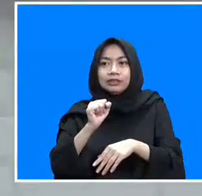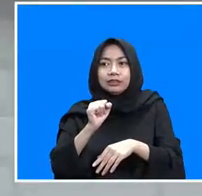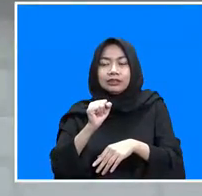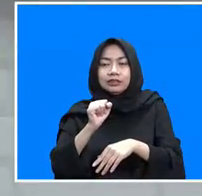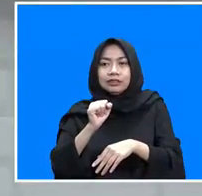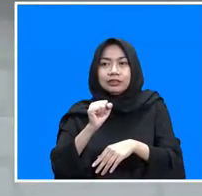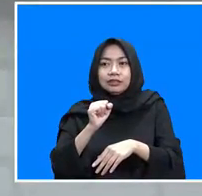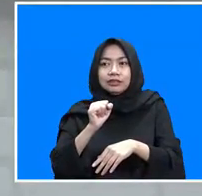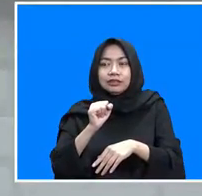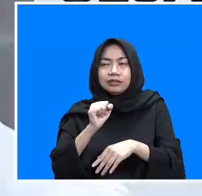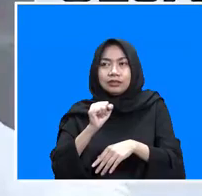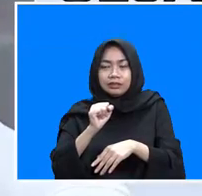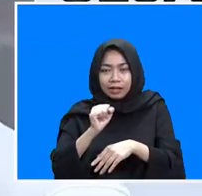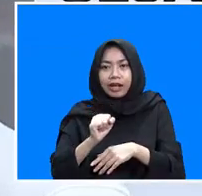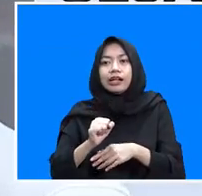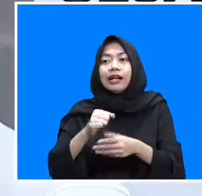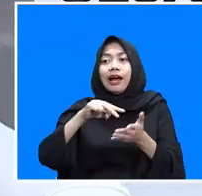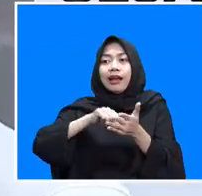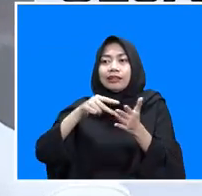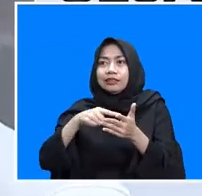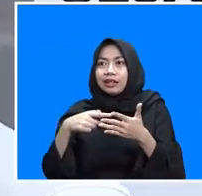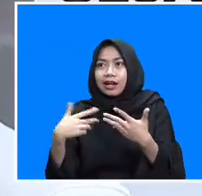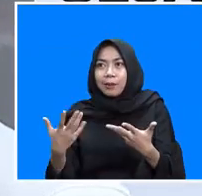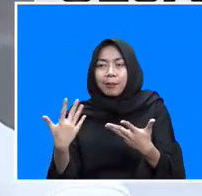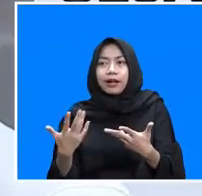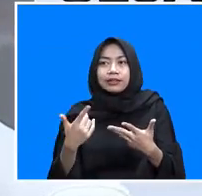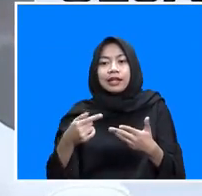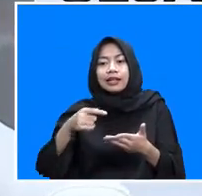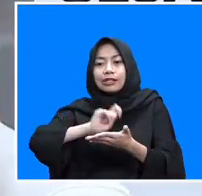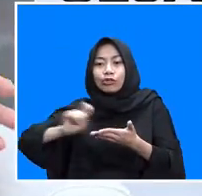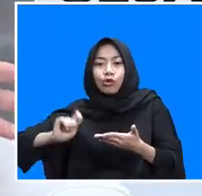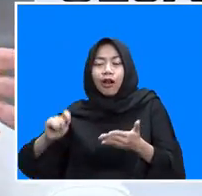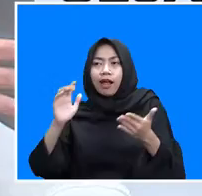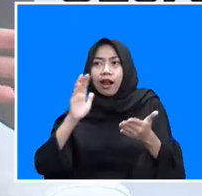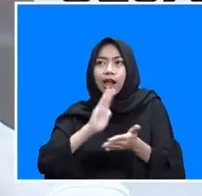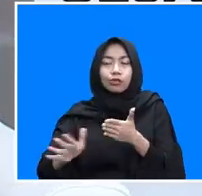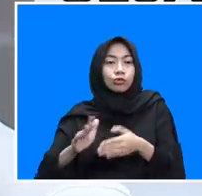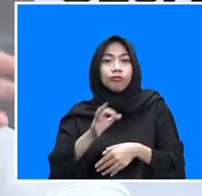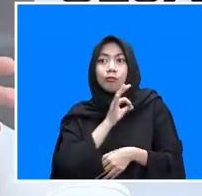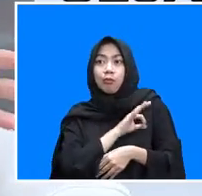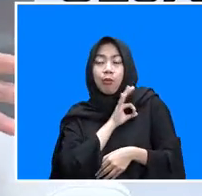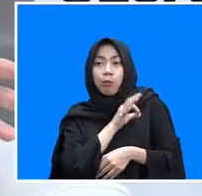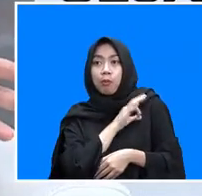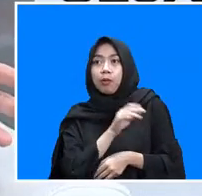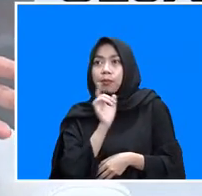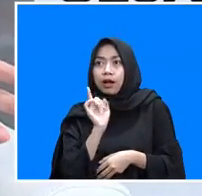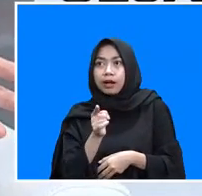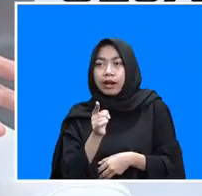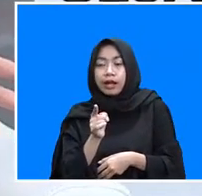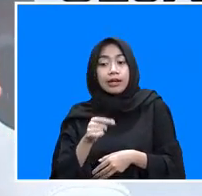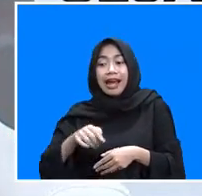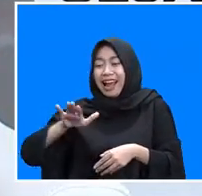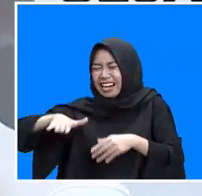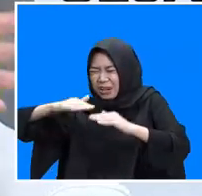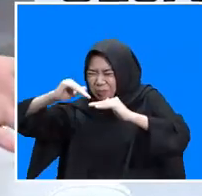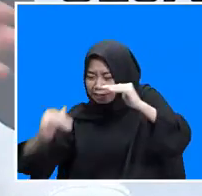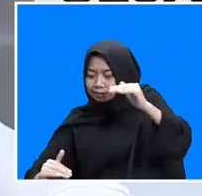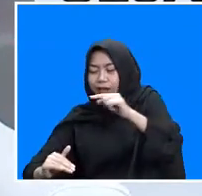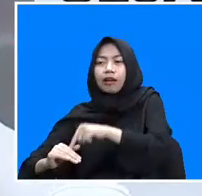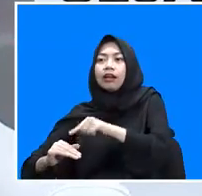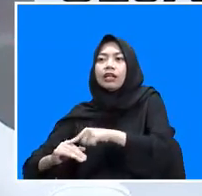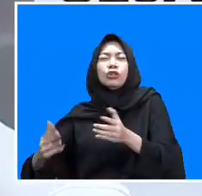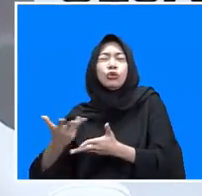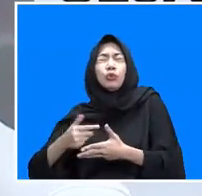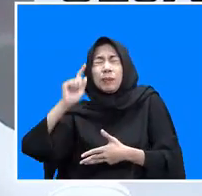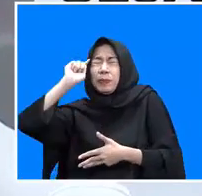the older students who are able to in some way benefit from remote learning. The younger children, much more difficult situation. Mm-hmm. So that's even